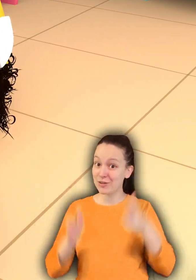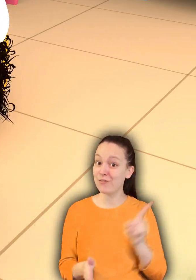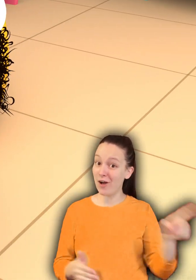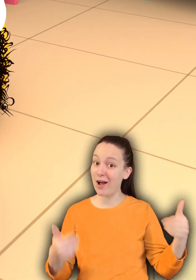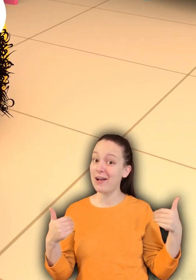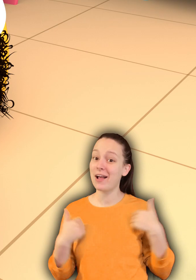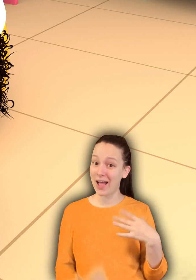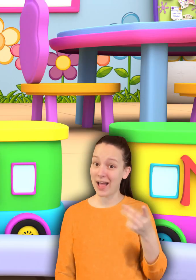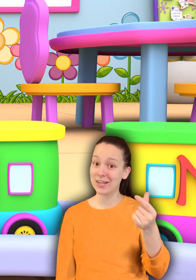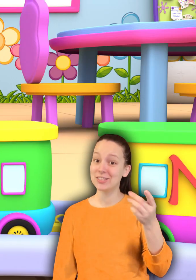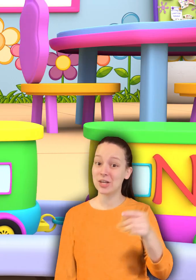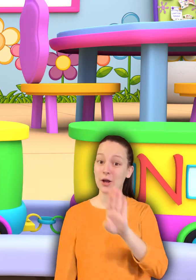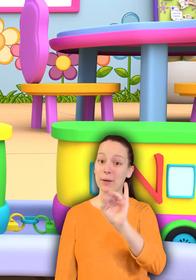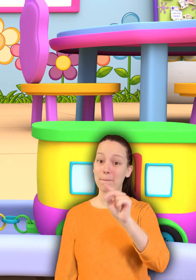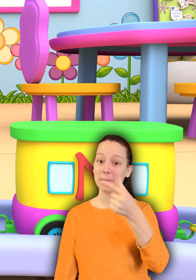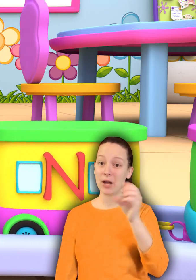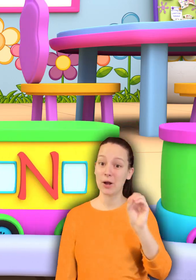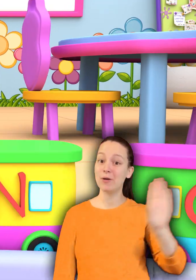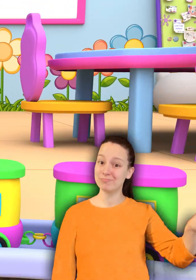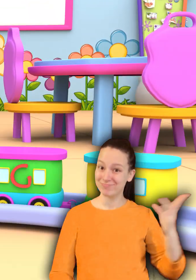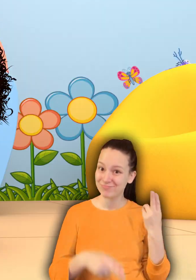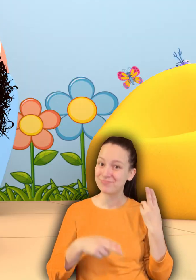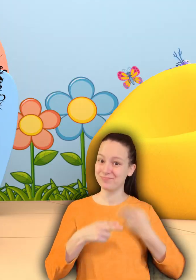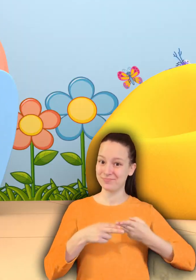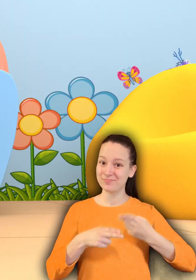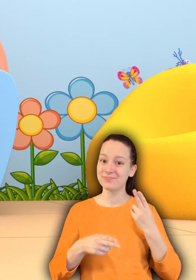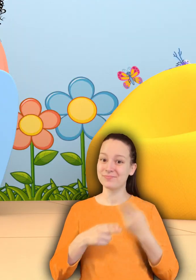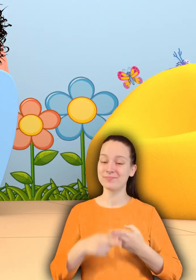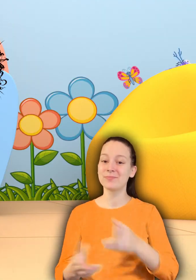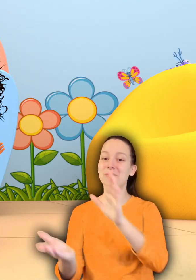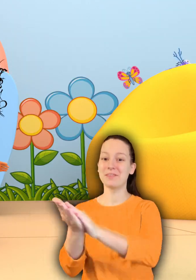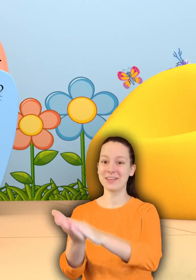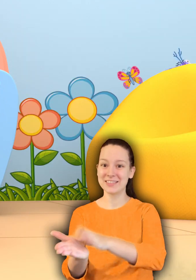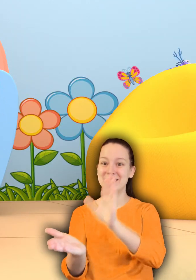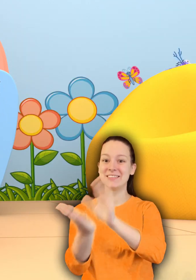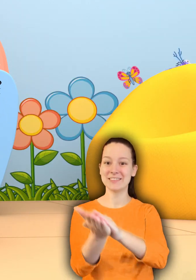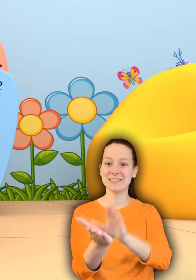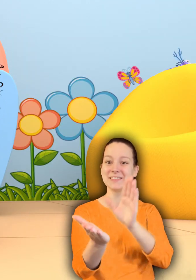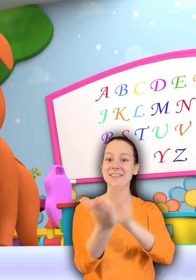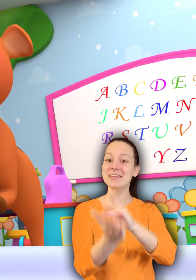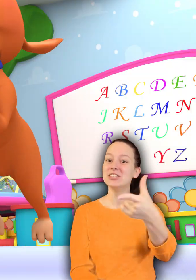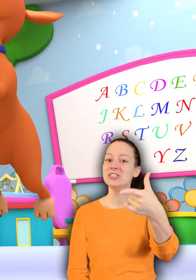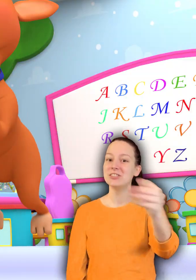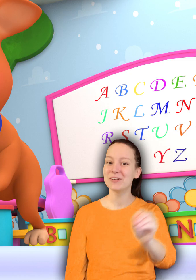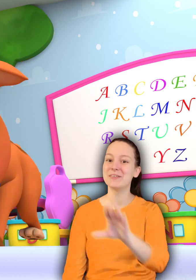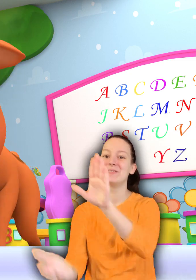there was a farmer had a dog and Bingo was his name-o